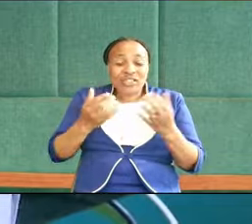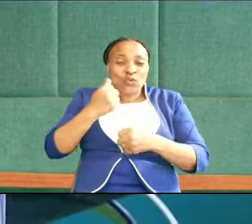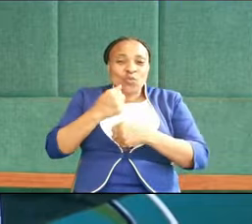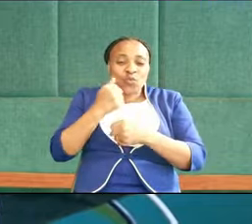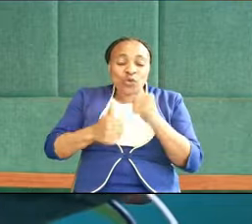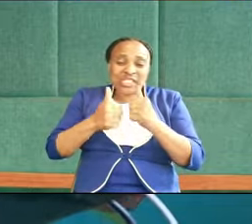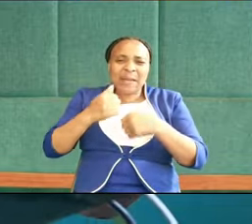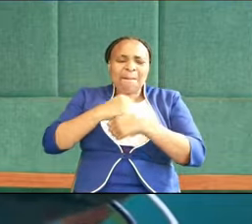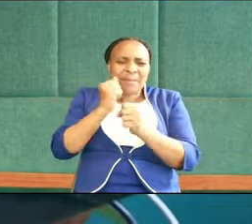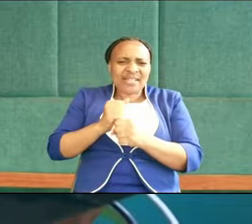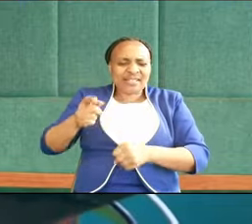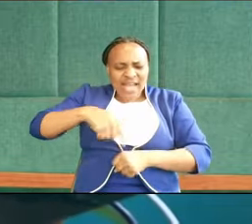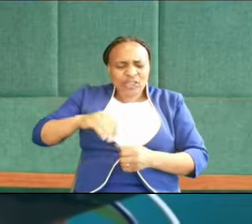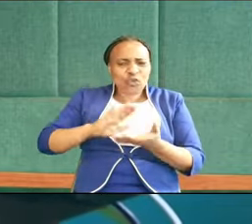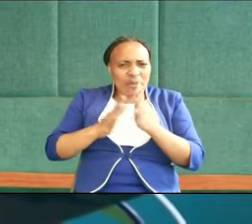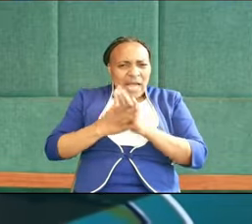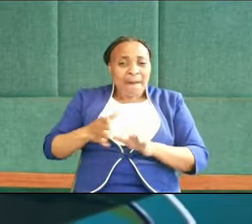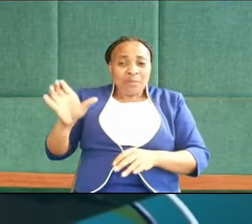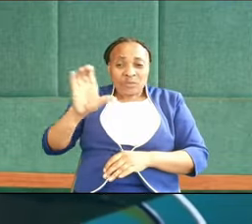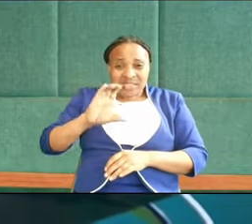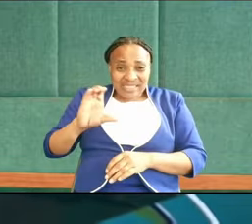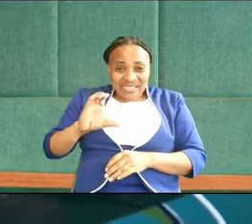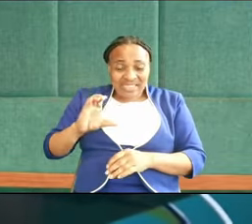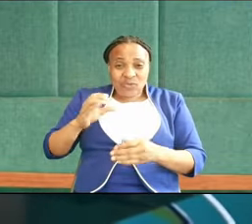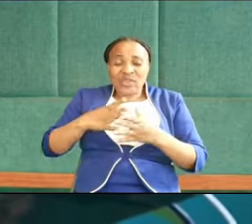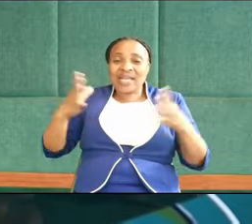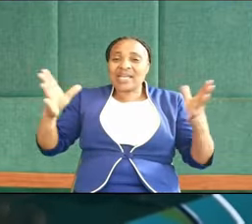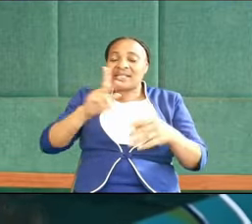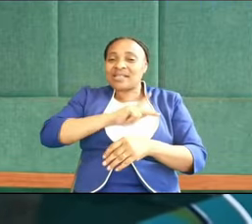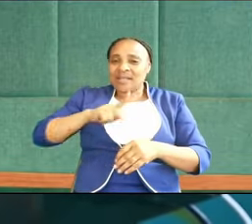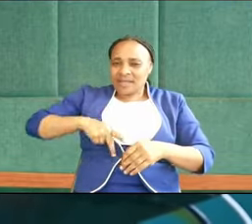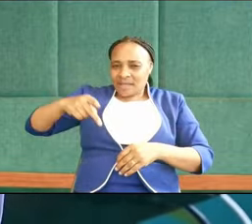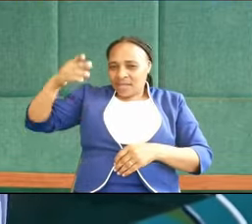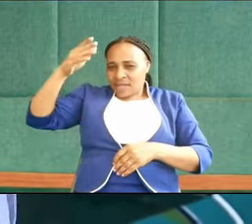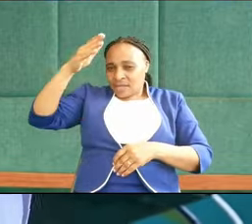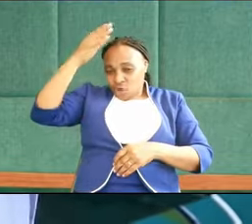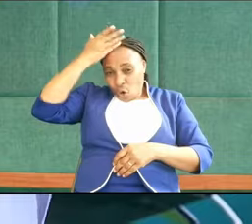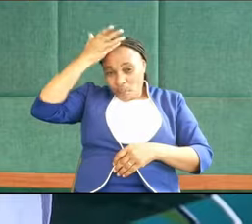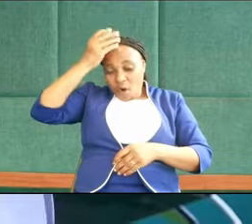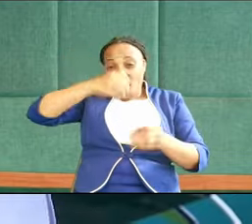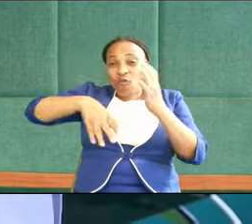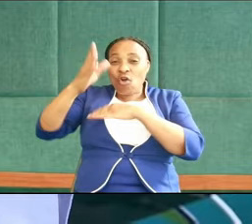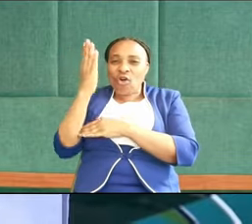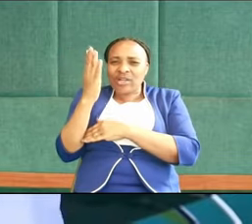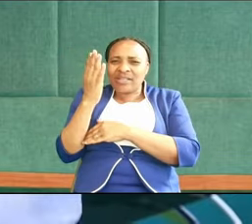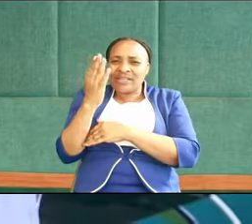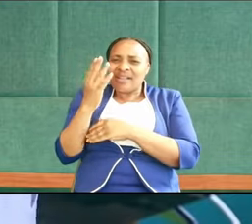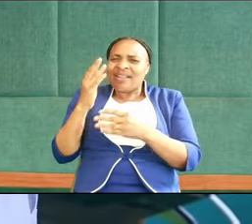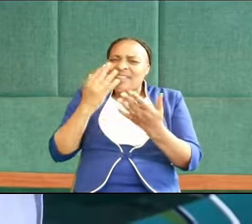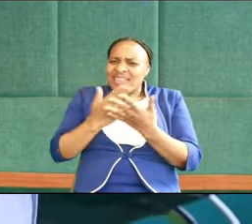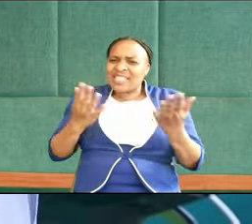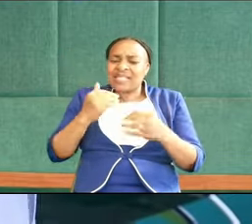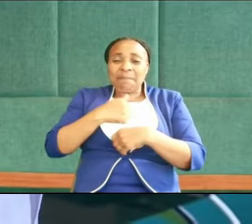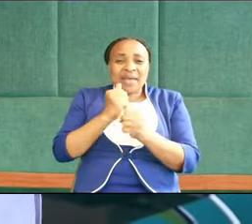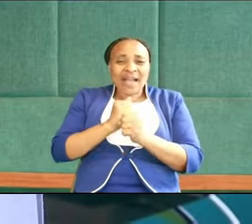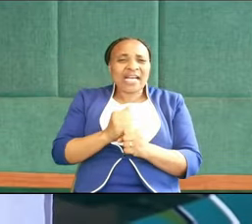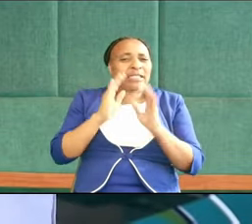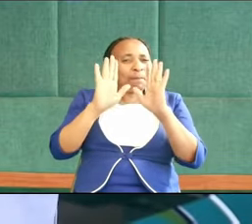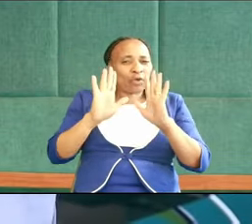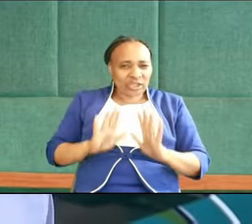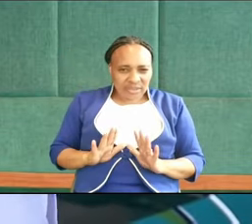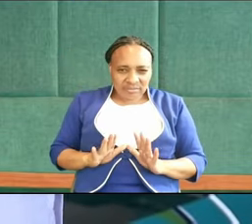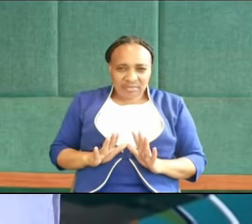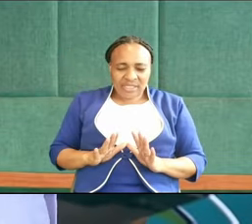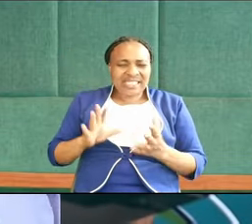us citizens of this great kingdom and the kingdom to come, things that makes us unique, things that make